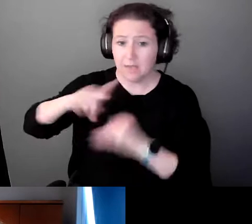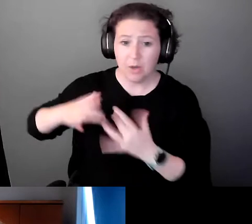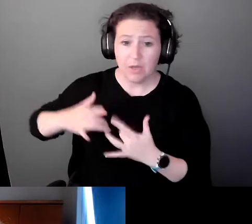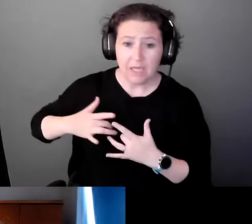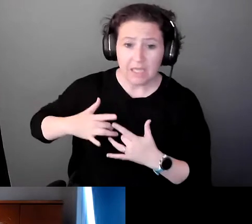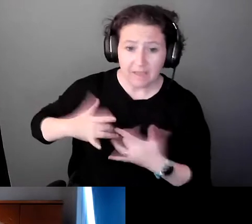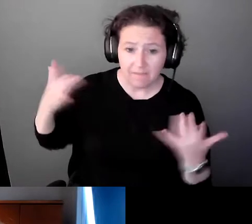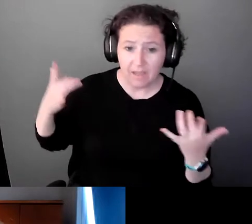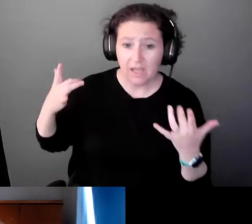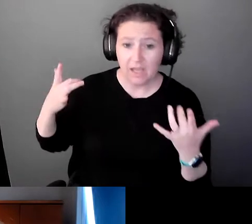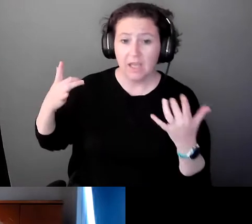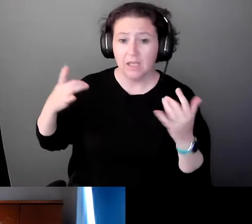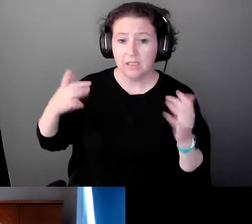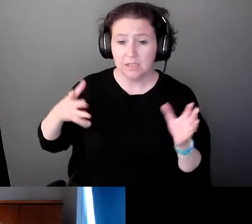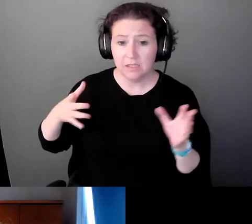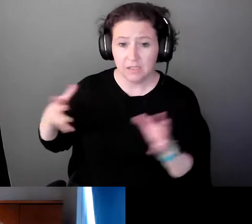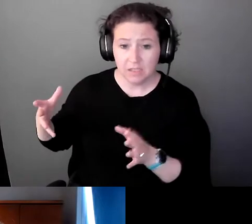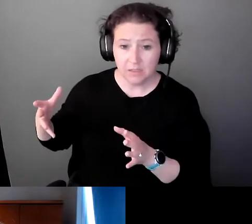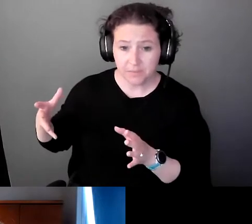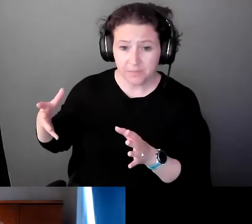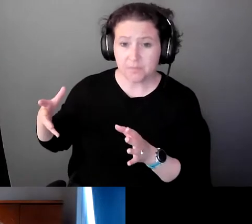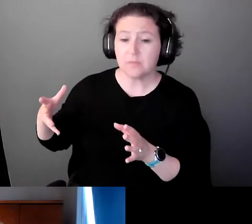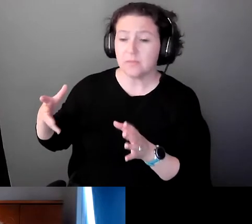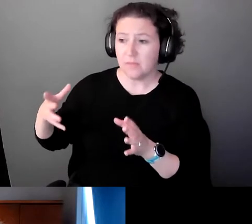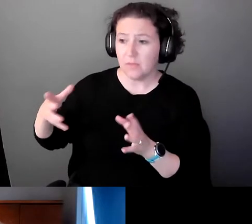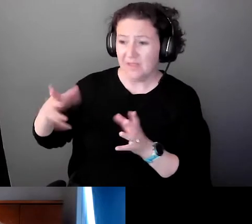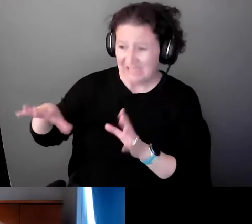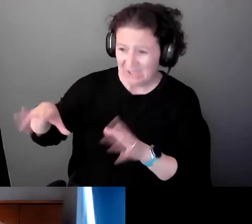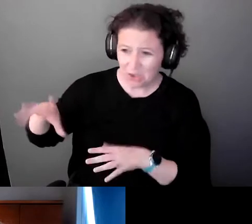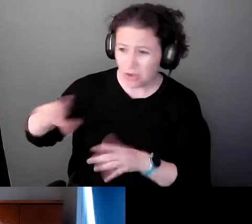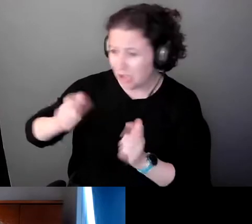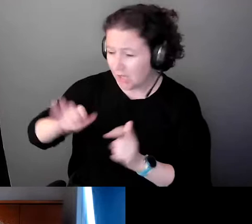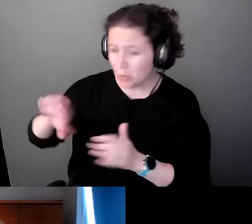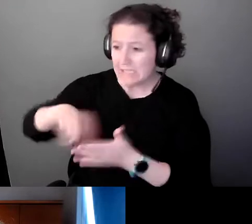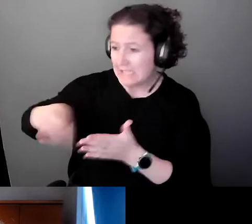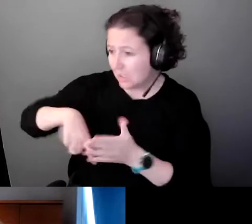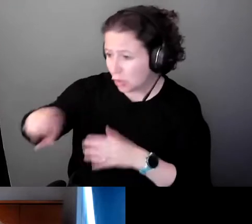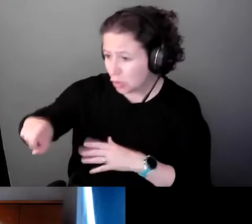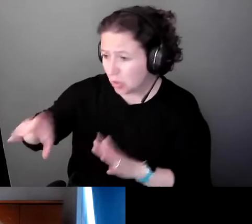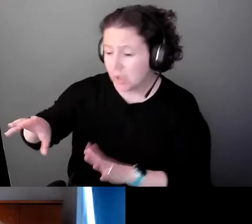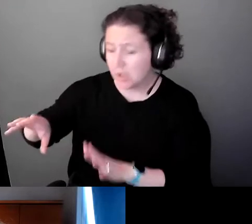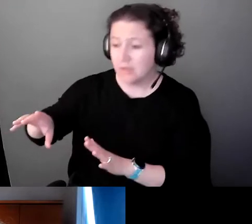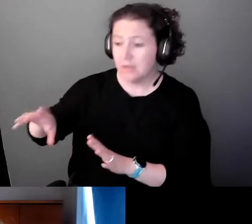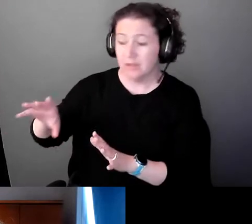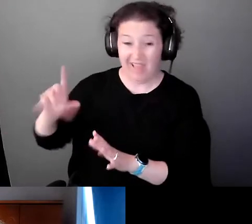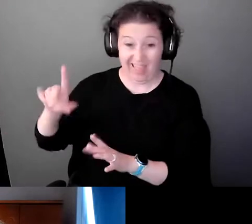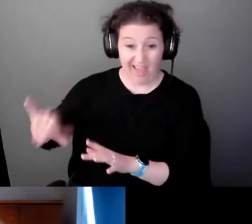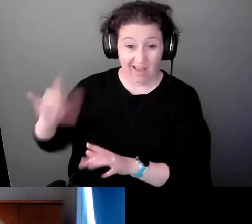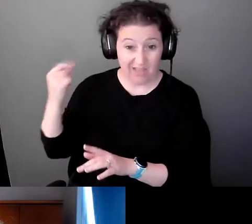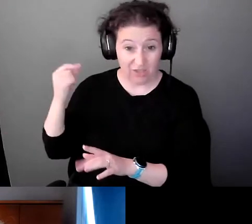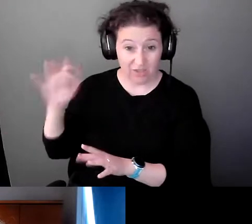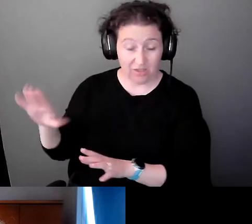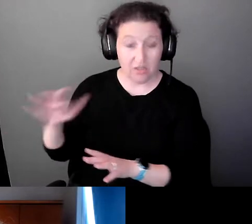events or canceling them altogether. One of the primary reasons we are at this stage is the highly effective